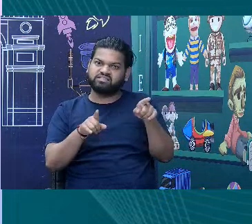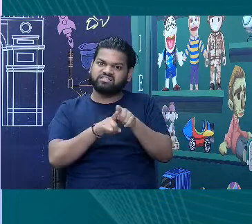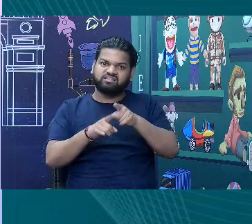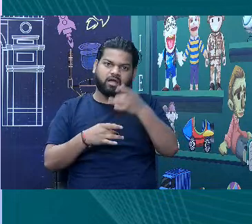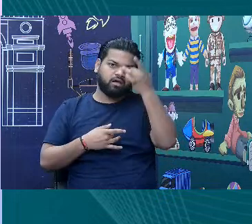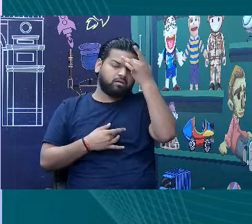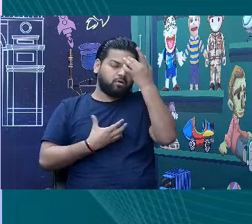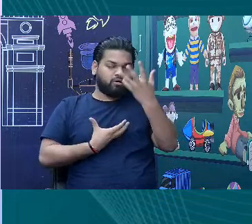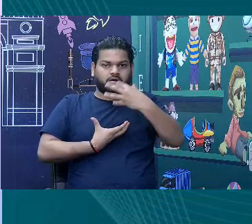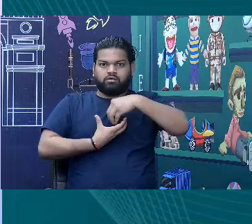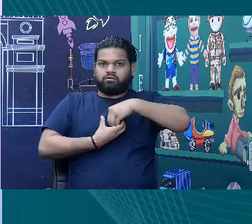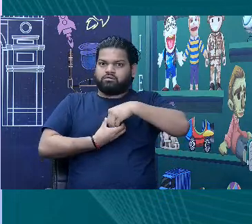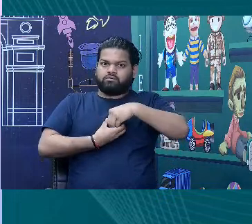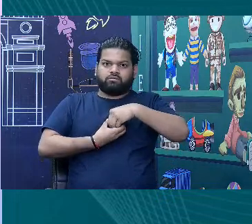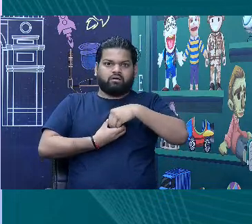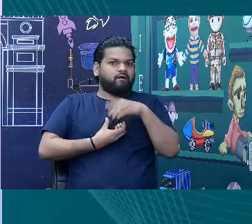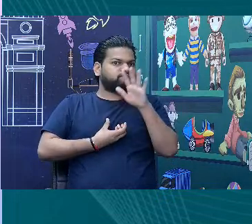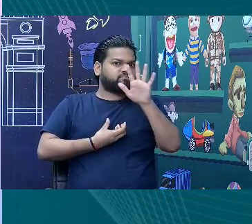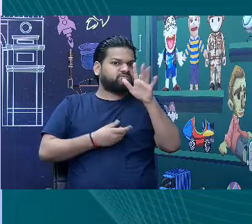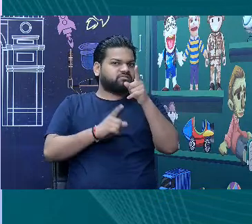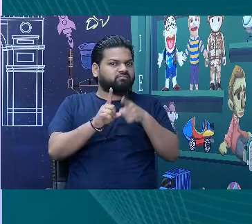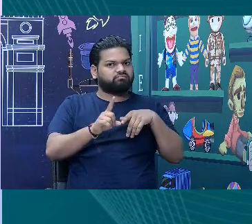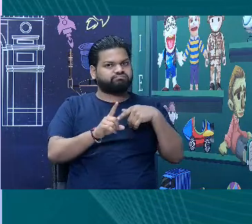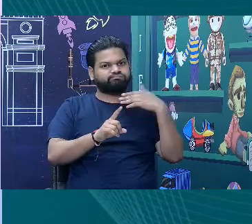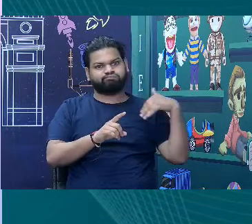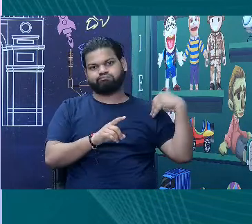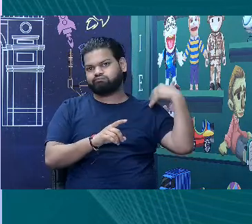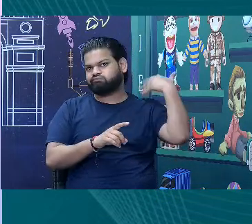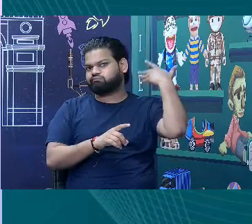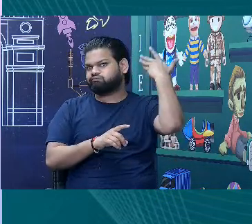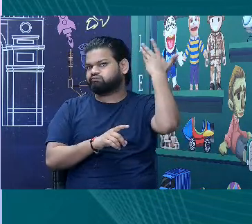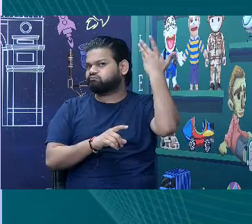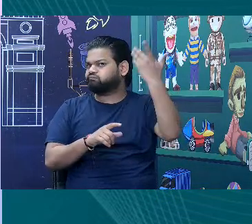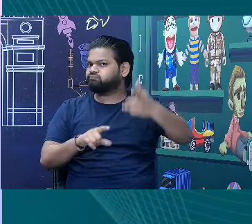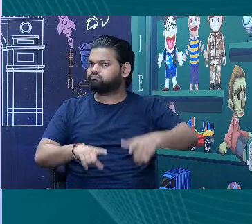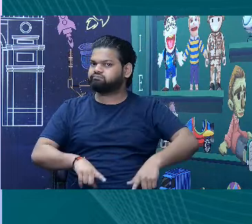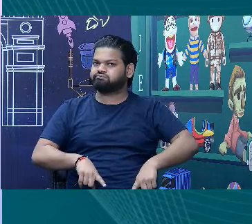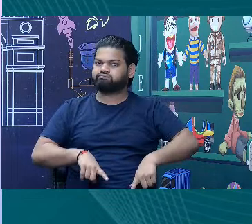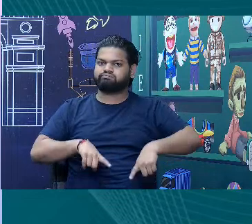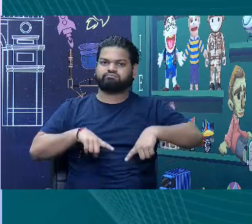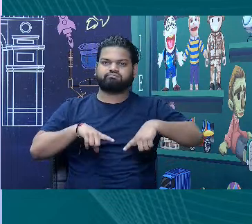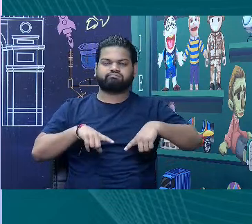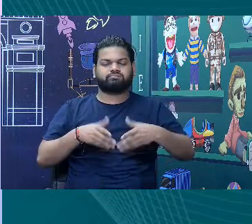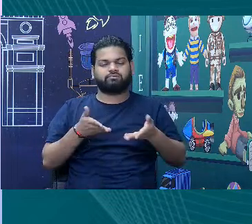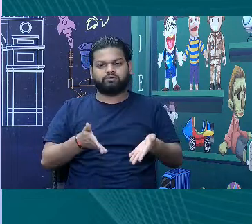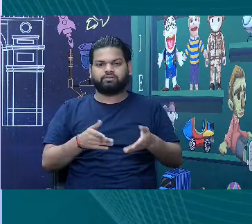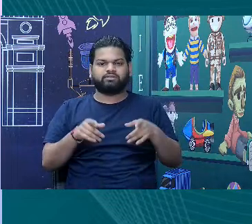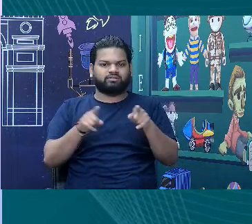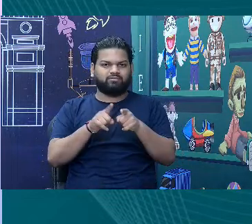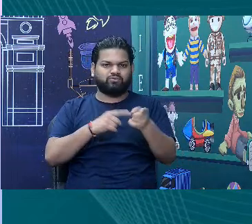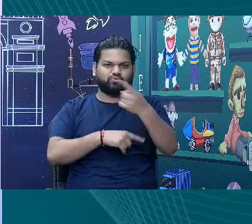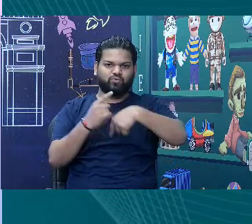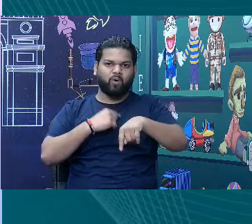I would request our viewers to look at the next slide. We can see him in his wheelchair here.